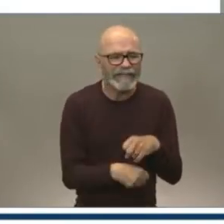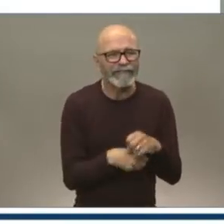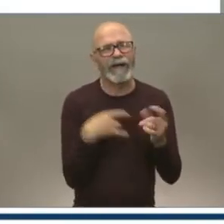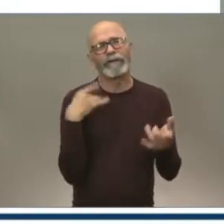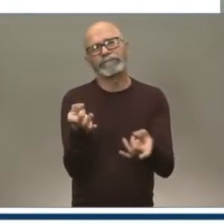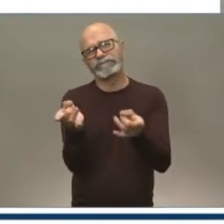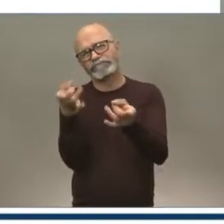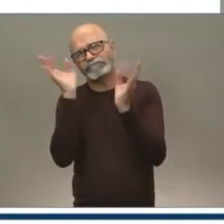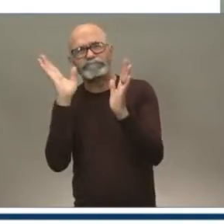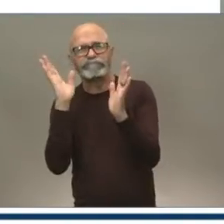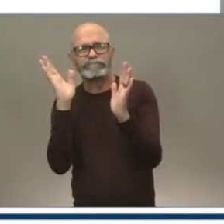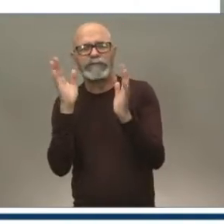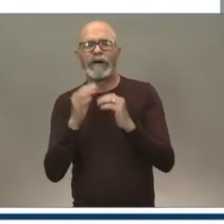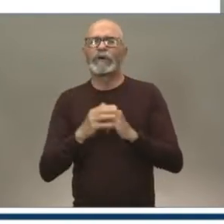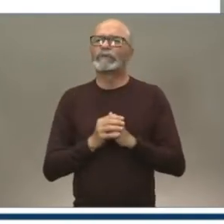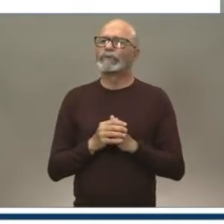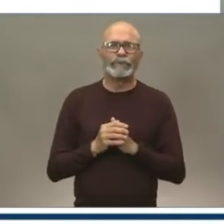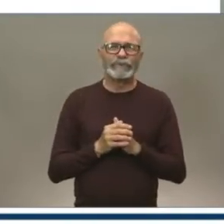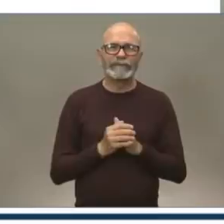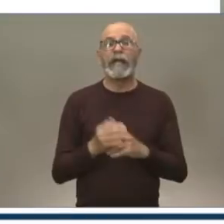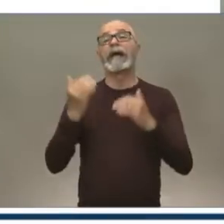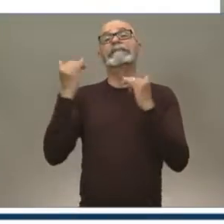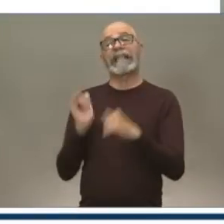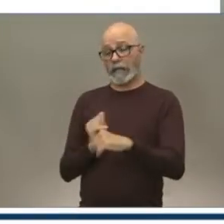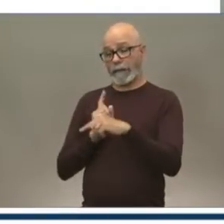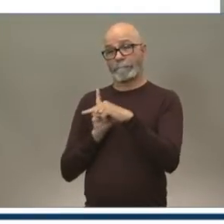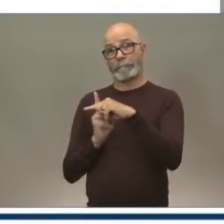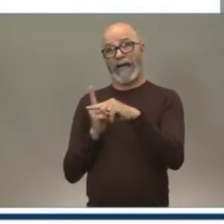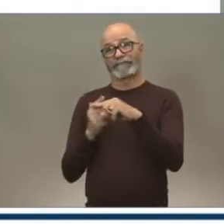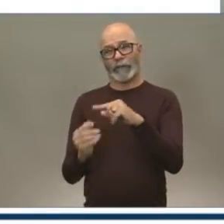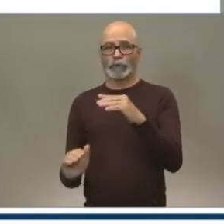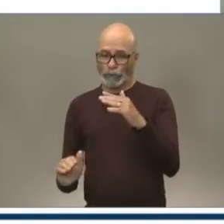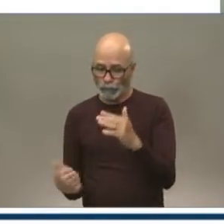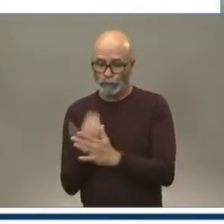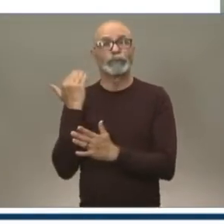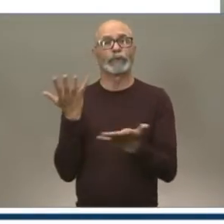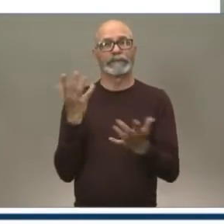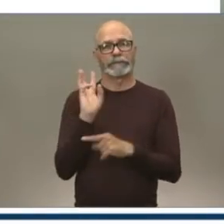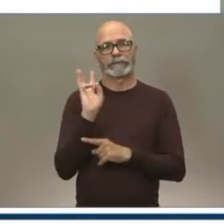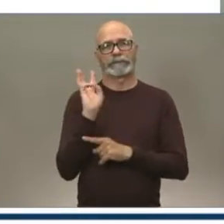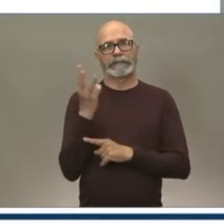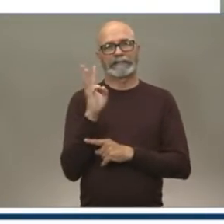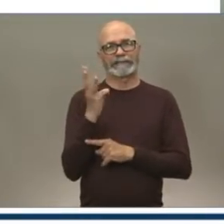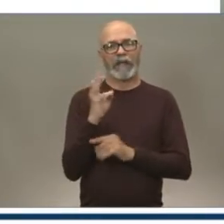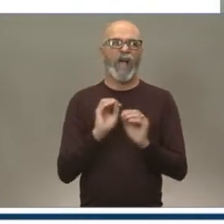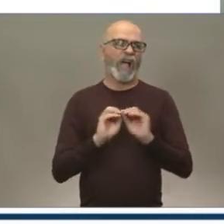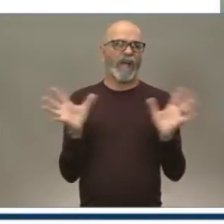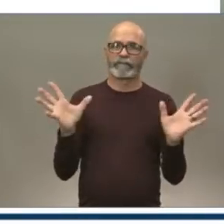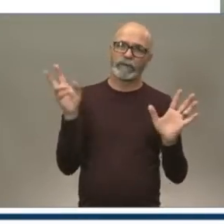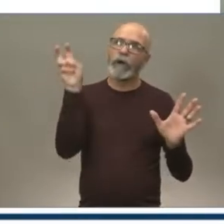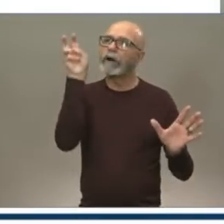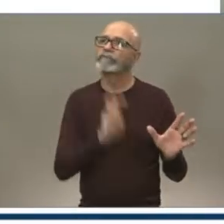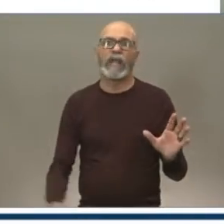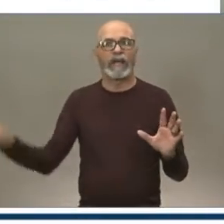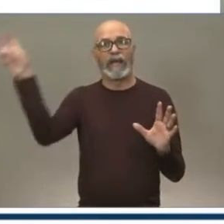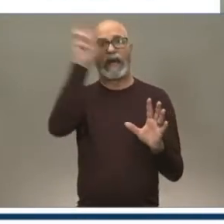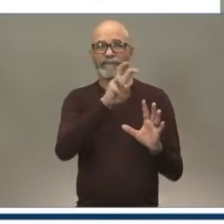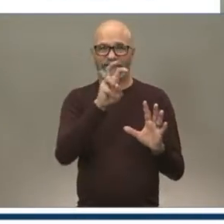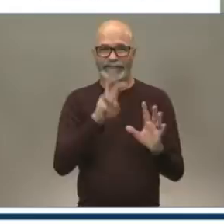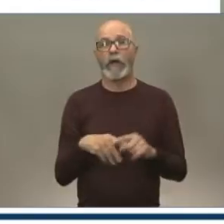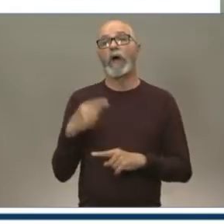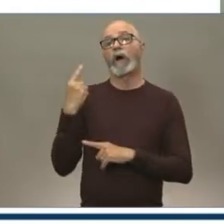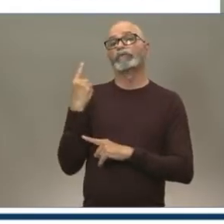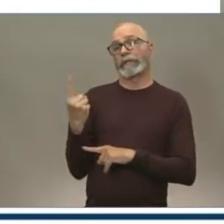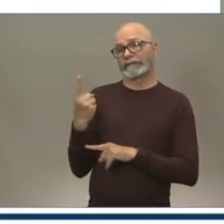Today, there are 6 new cases of COVID-19, and they're all related to travel, except for one is a close contact. There